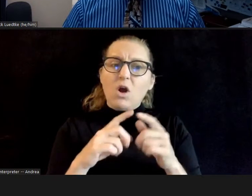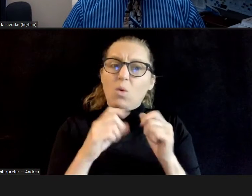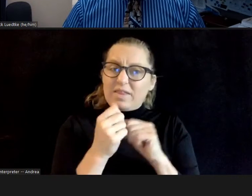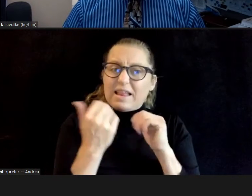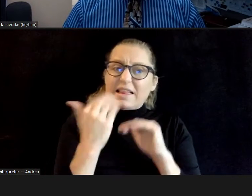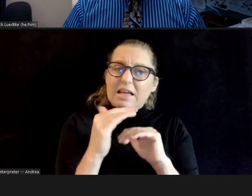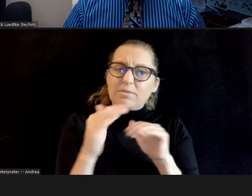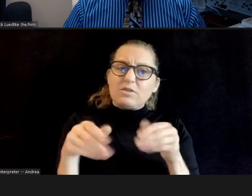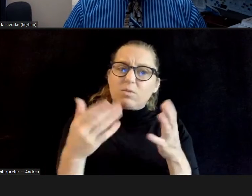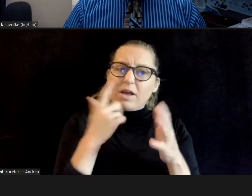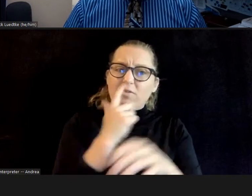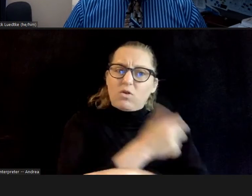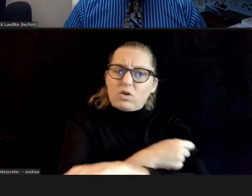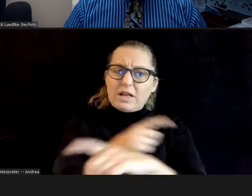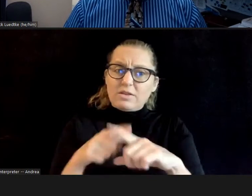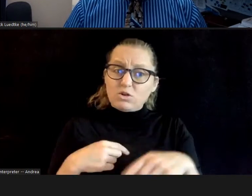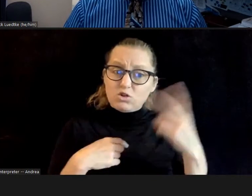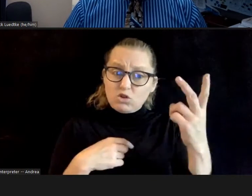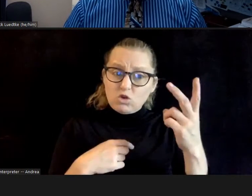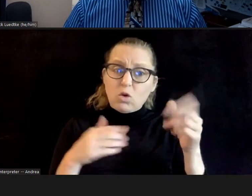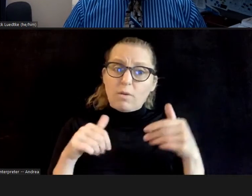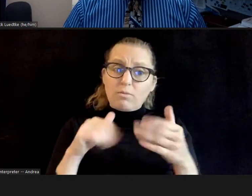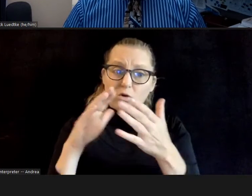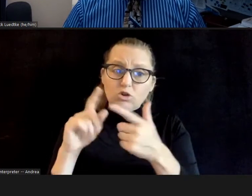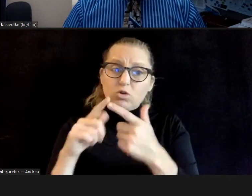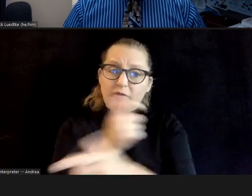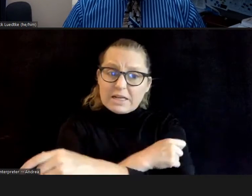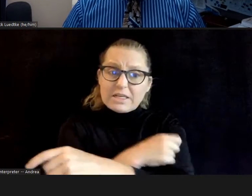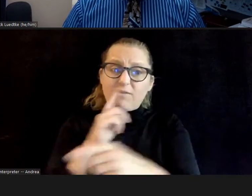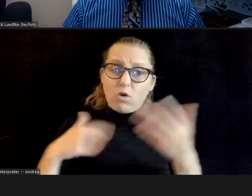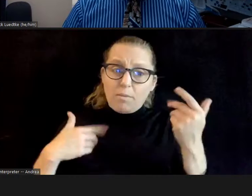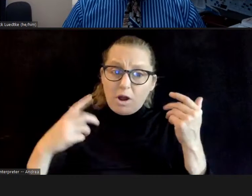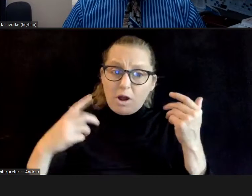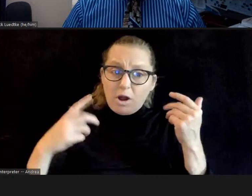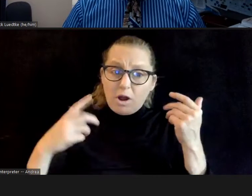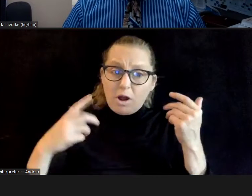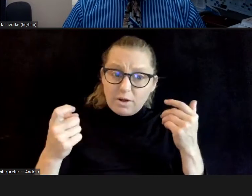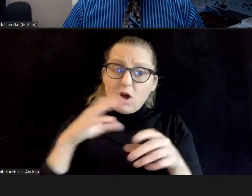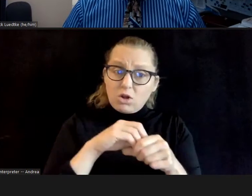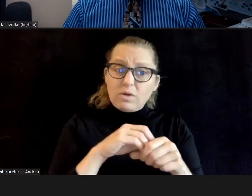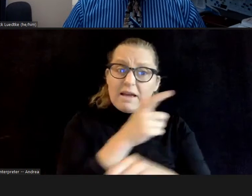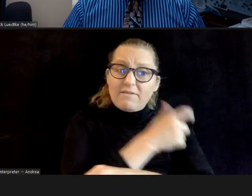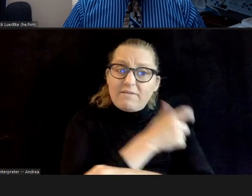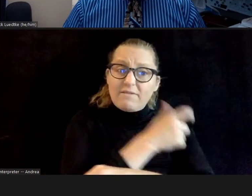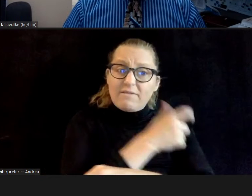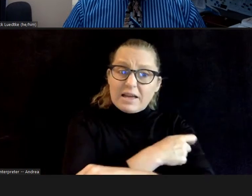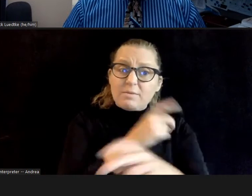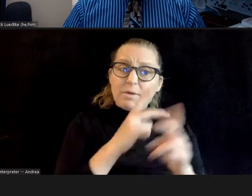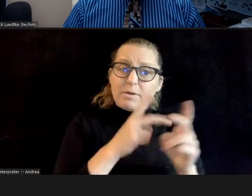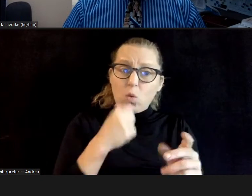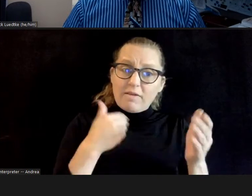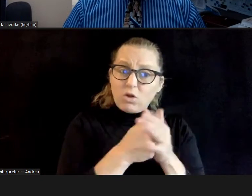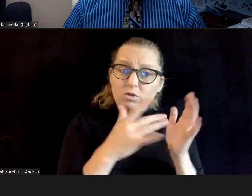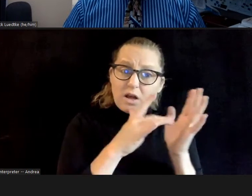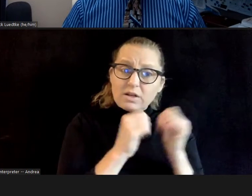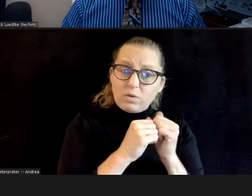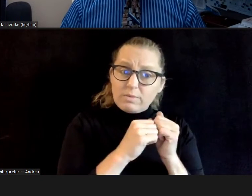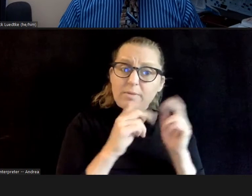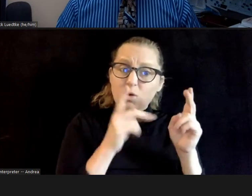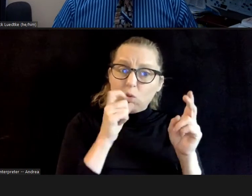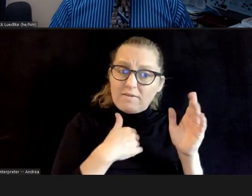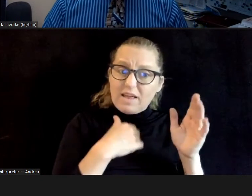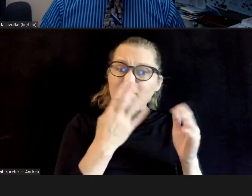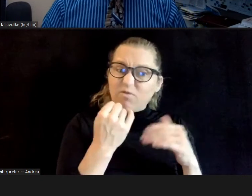on 2 approaches to monkeypox vaccination, including vaccinating people who have had close contact with someone with monkeypox in the prior 14